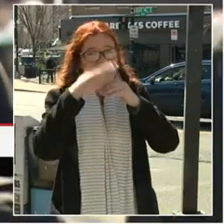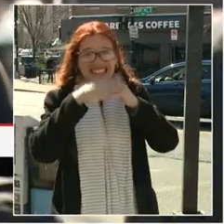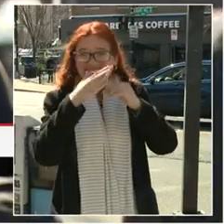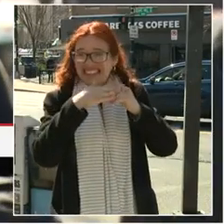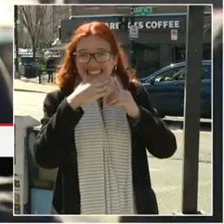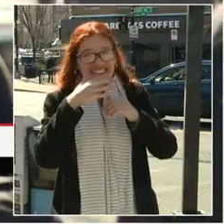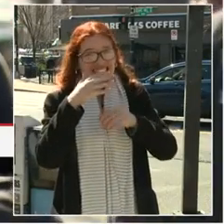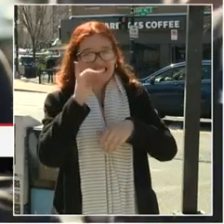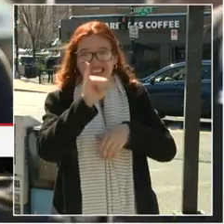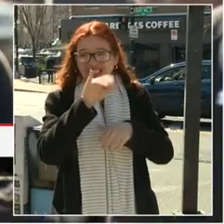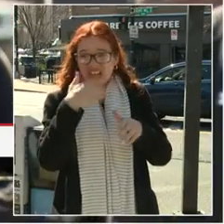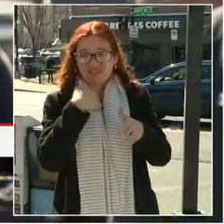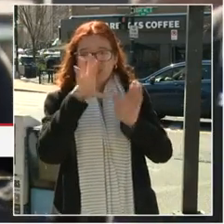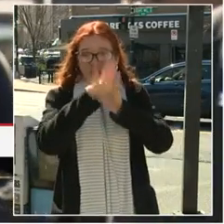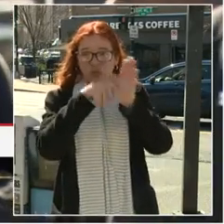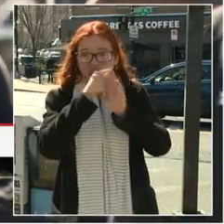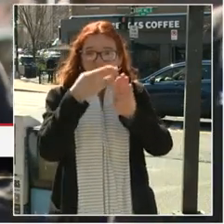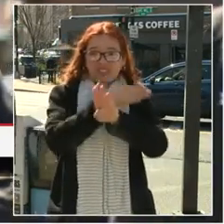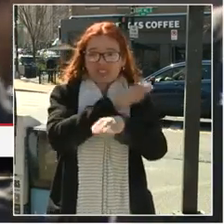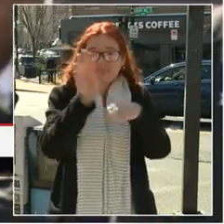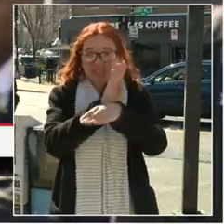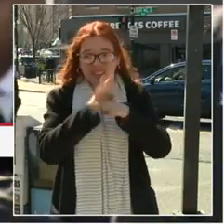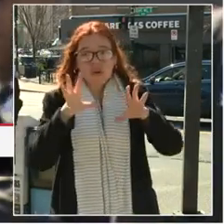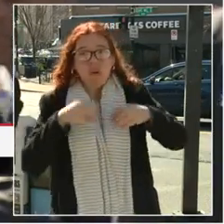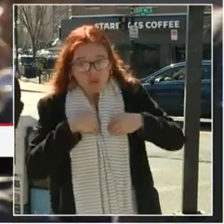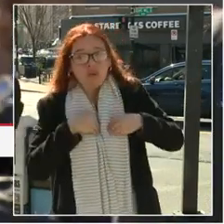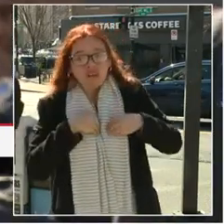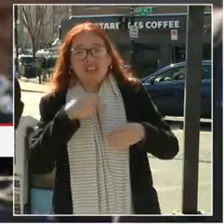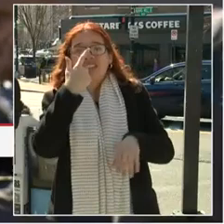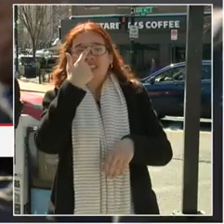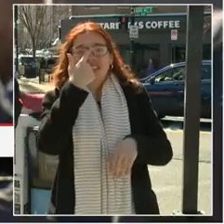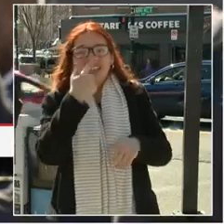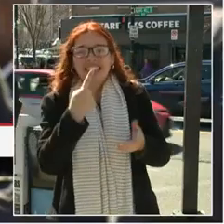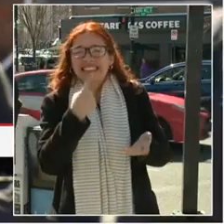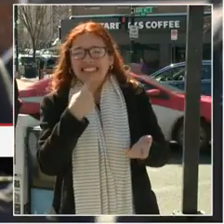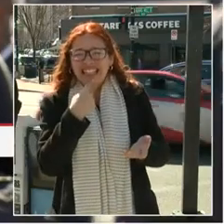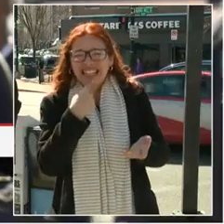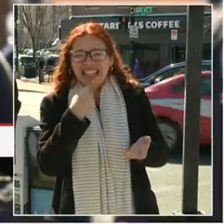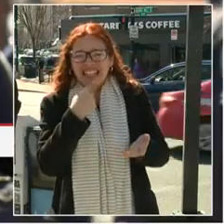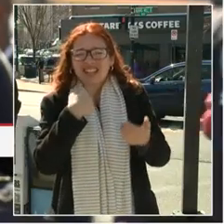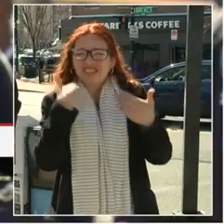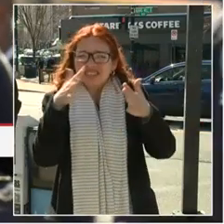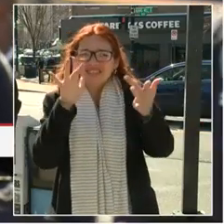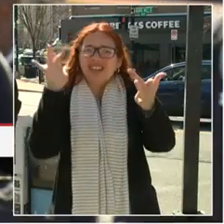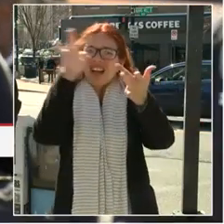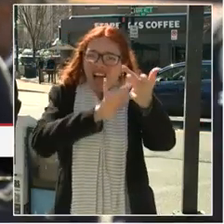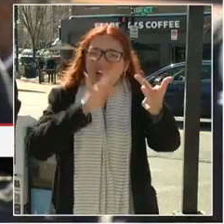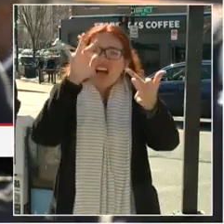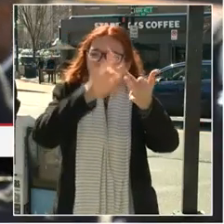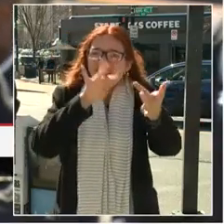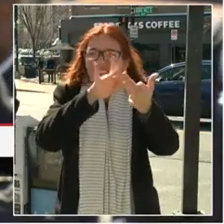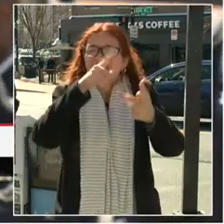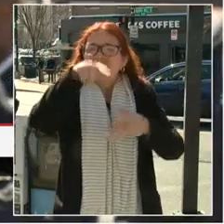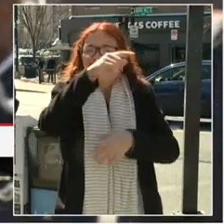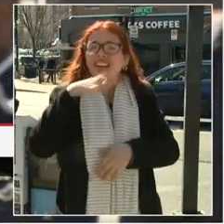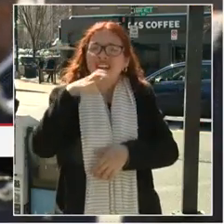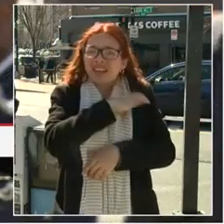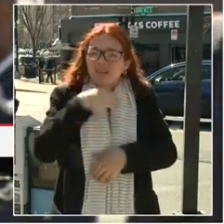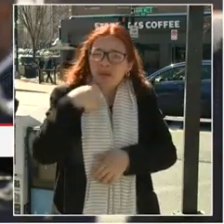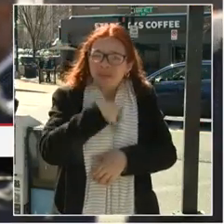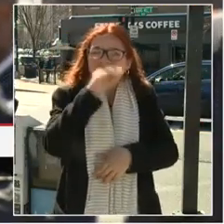that. Previously, there was a business owner of Aurora Market who talked about how he had reached out to the local council member multiple times and that he had been